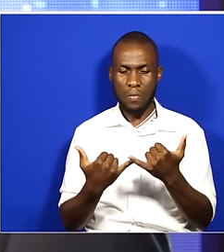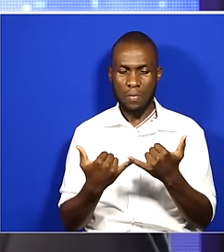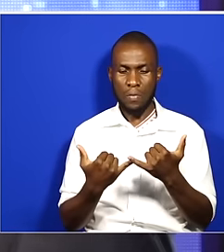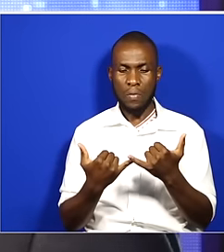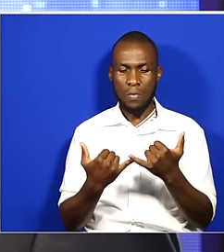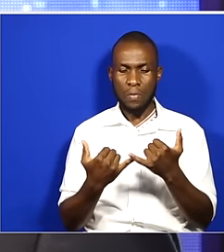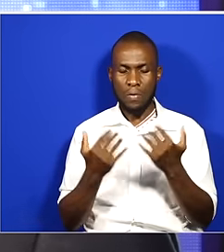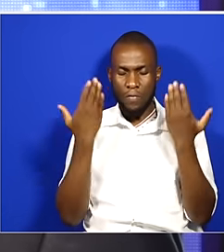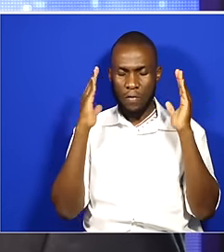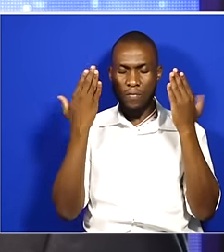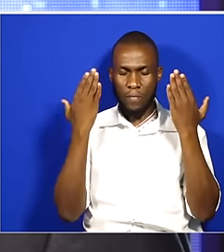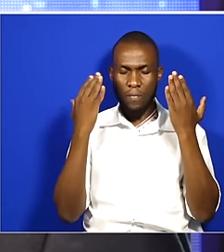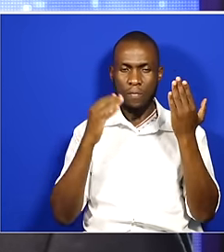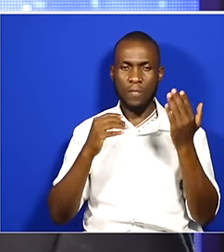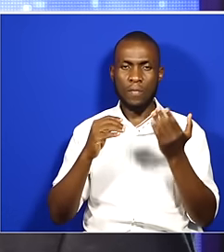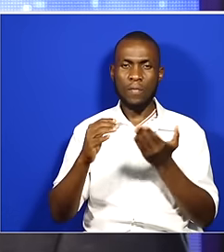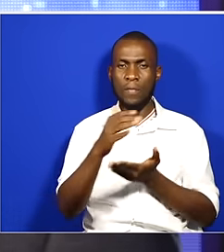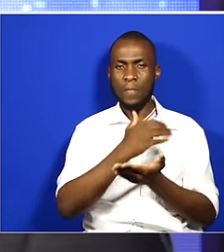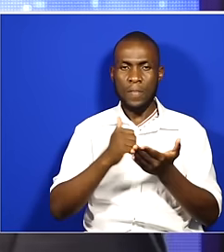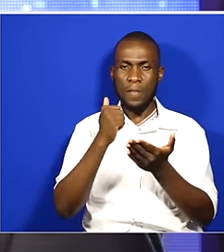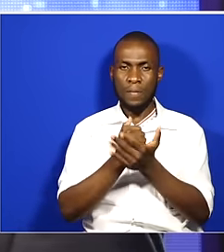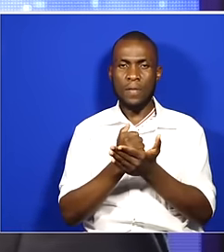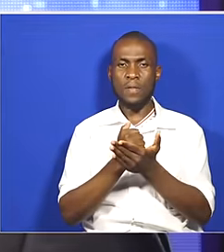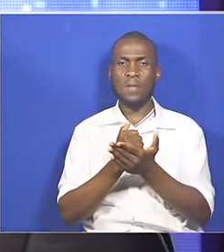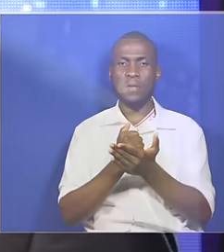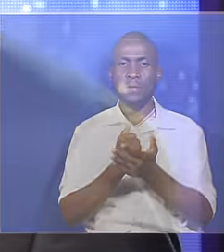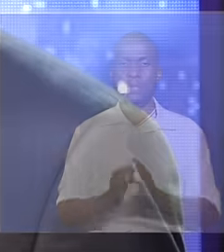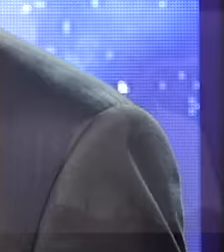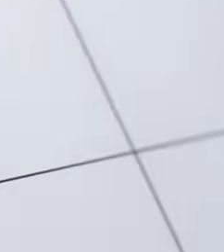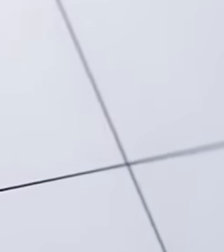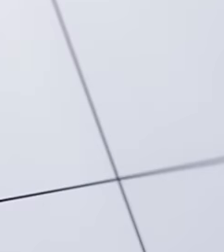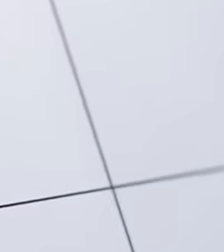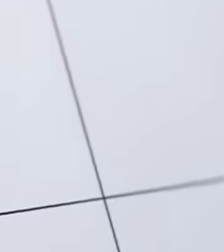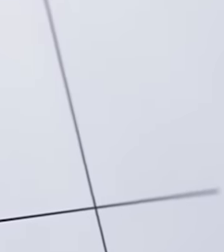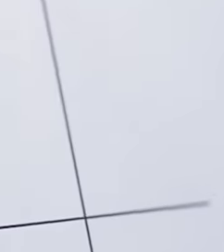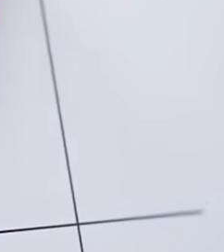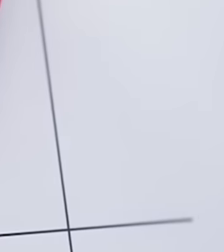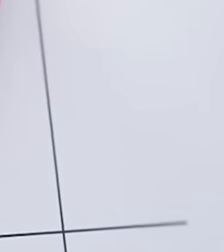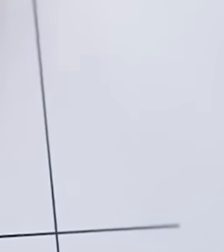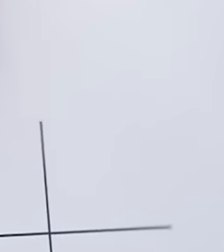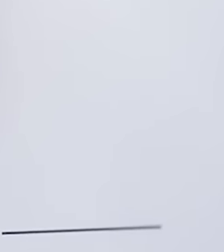I, now, henceforth, and forevermore. Amen.